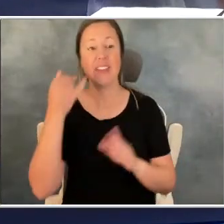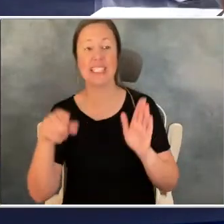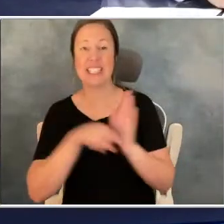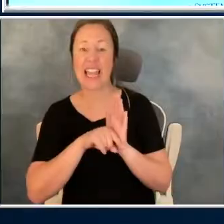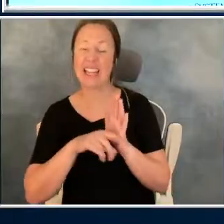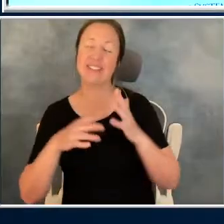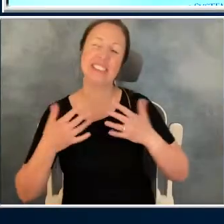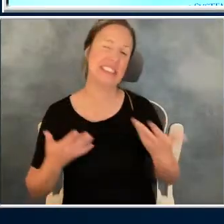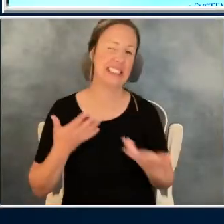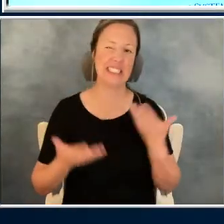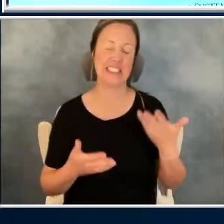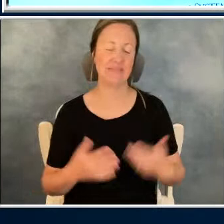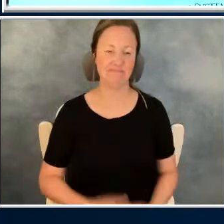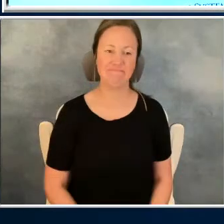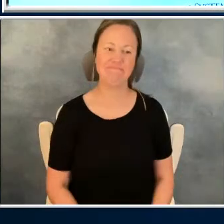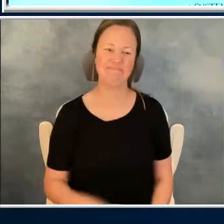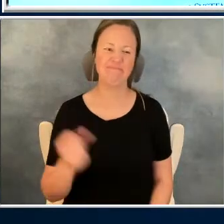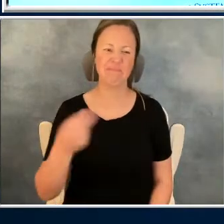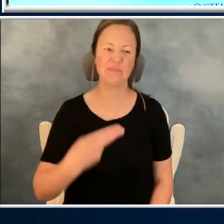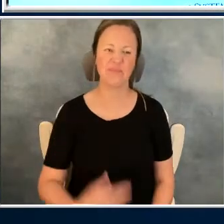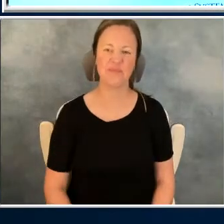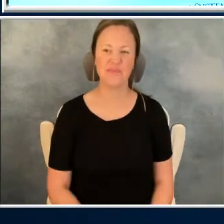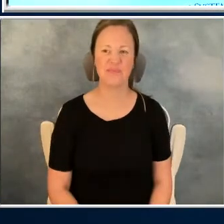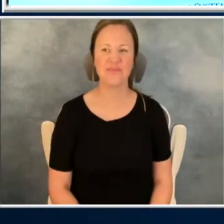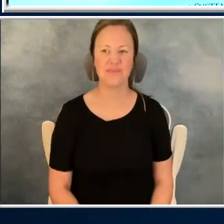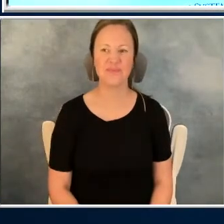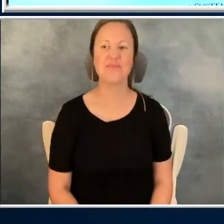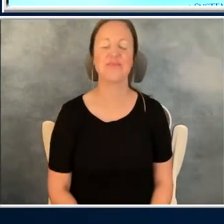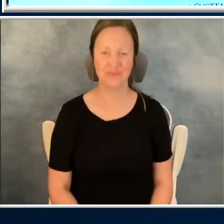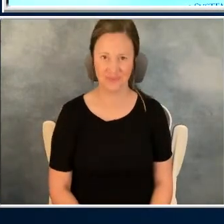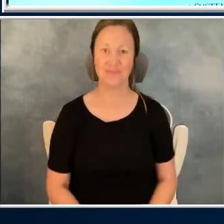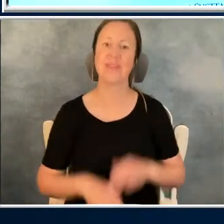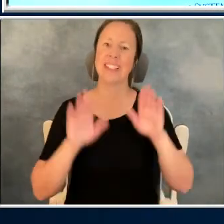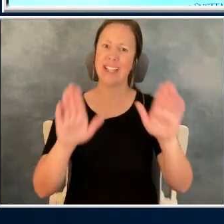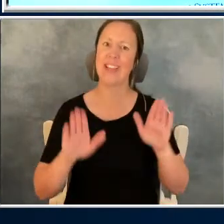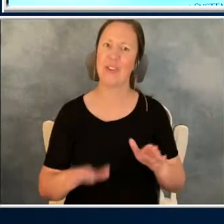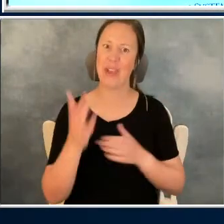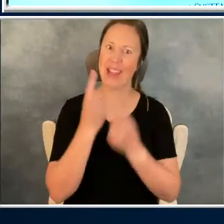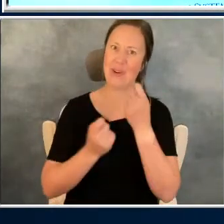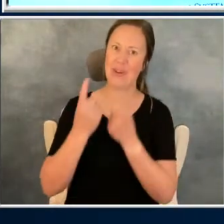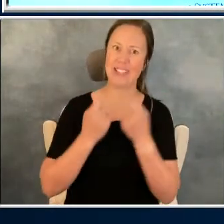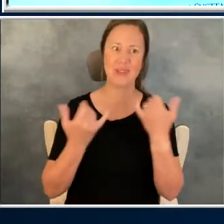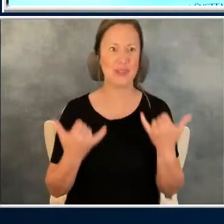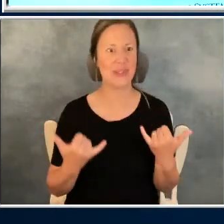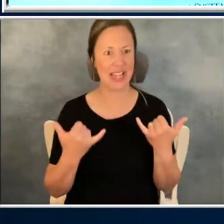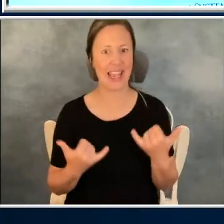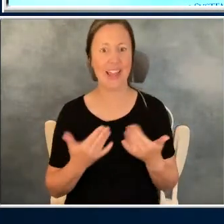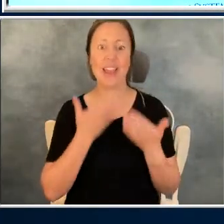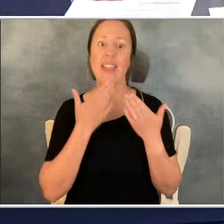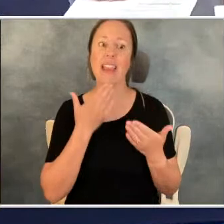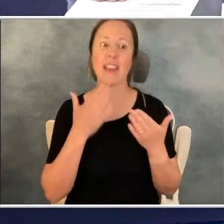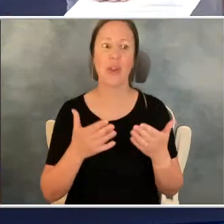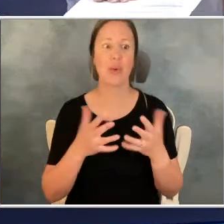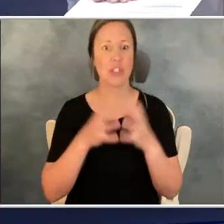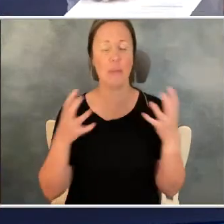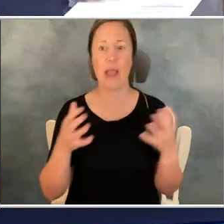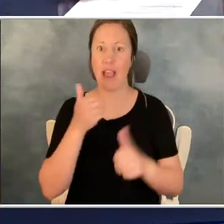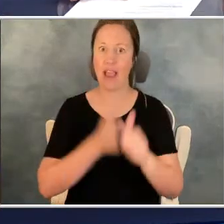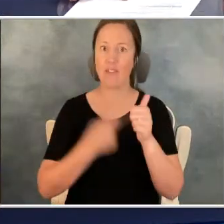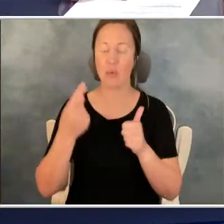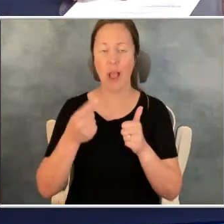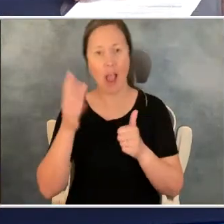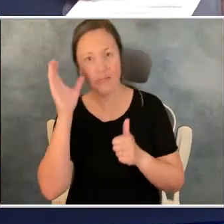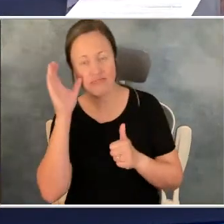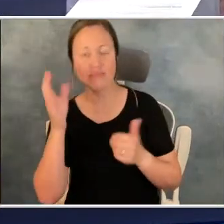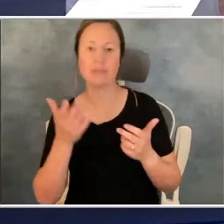Yeah. So you got to throw those out. Great questions. It is great. These are great questions today. Thank you to our audience for listening. That is